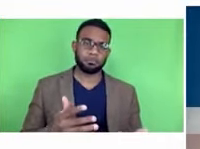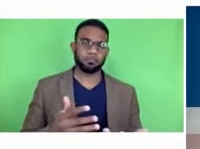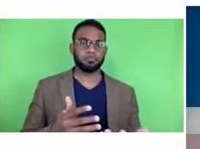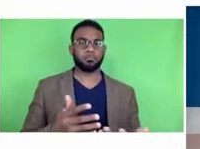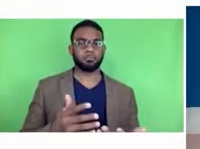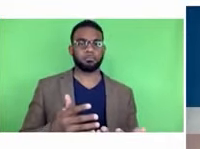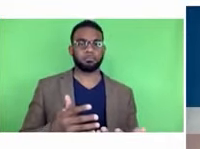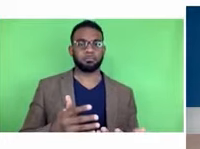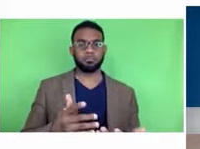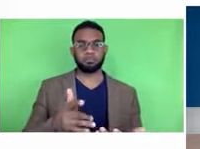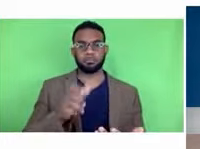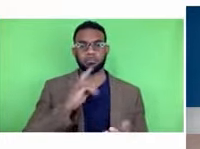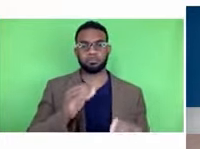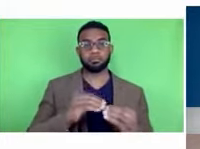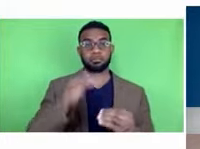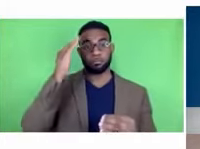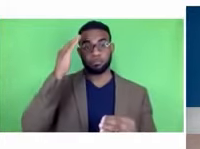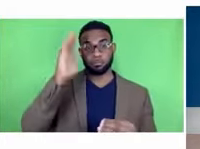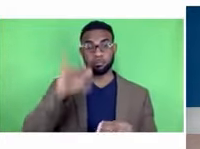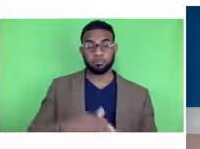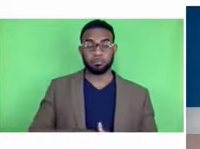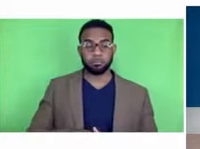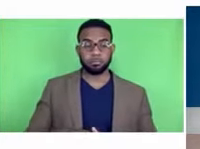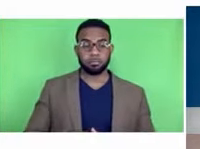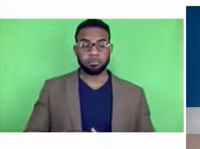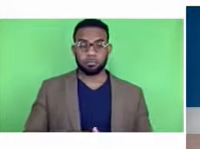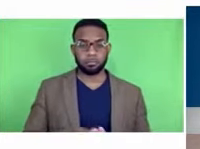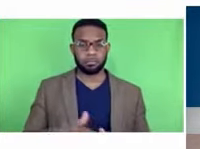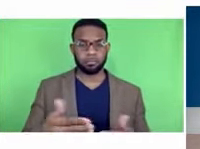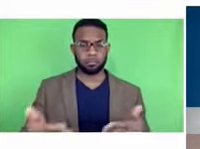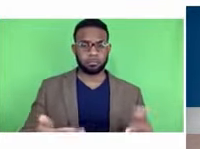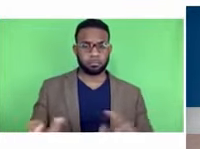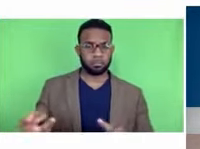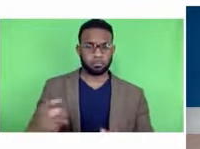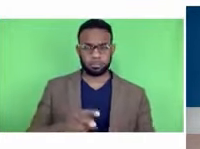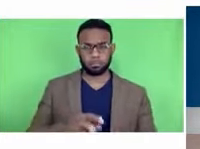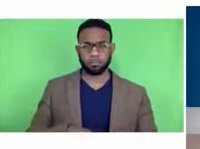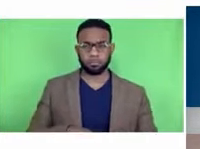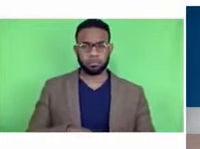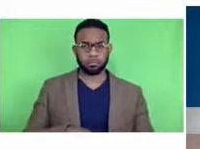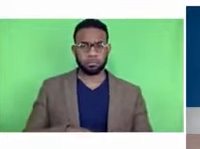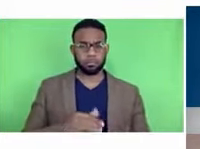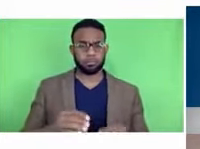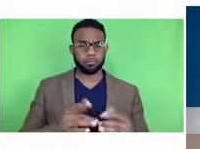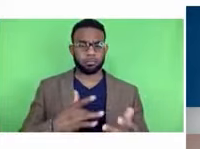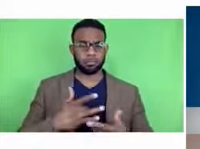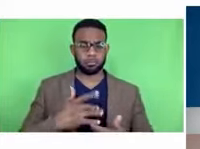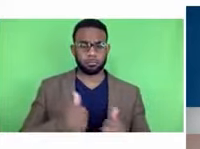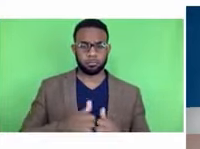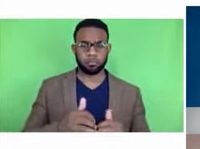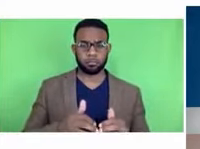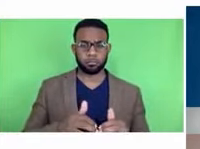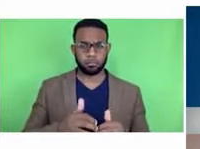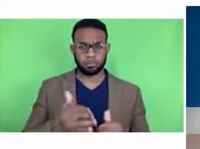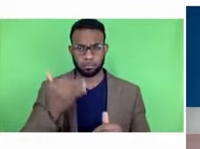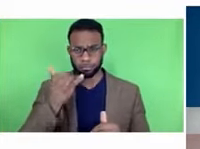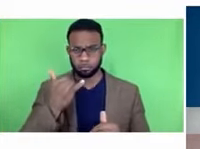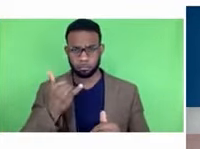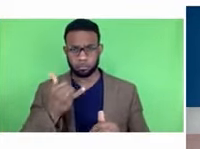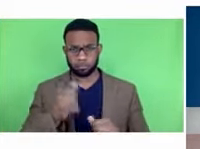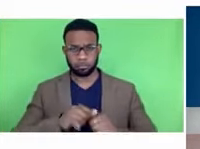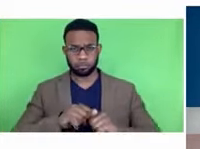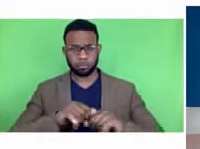it's going to be you've got to be more aware of that. From a hiring perspective, you know, we're more concerned with, you know, how, if we're casting our net wide enough,